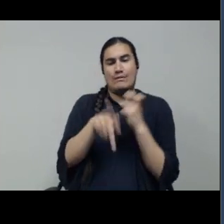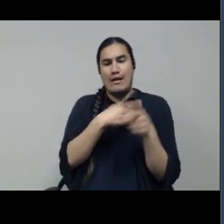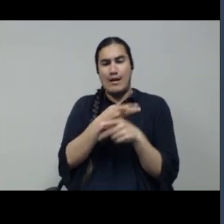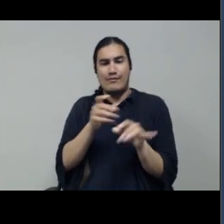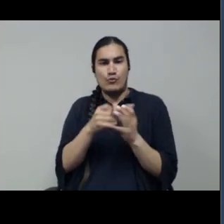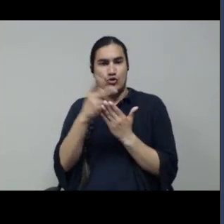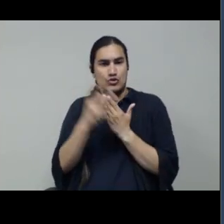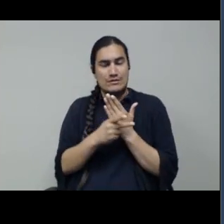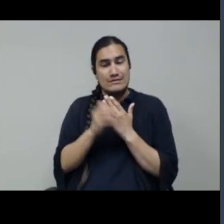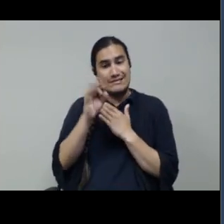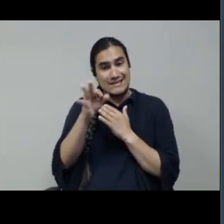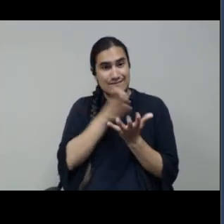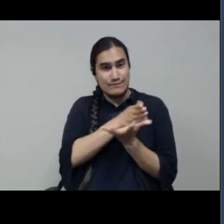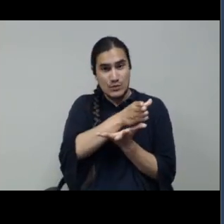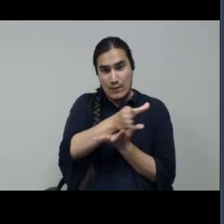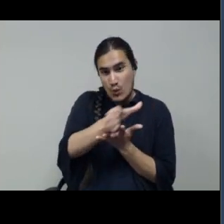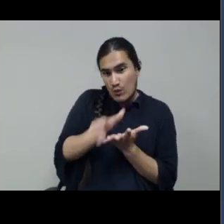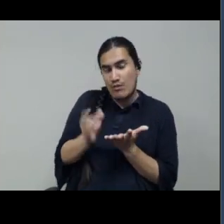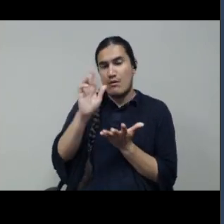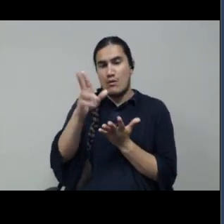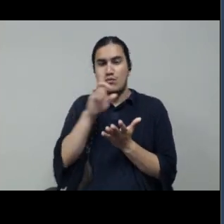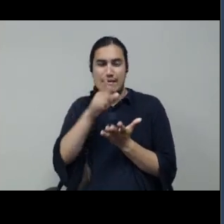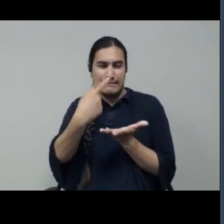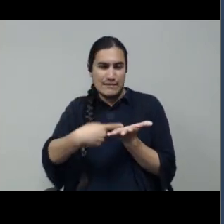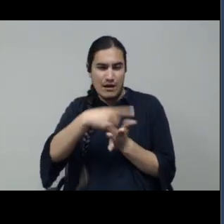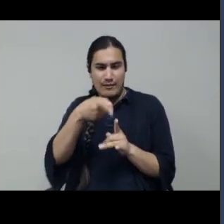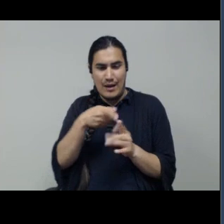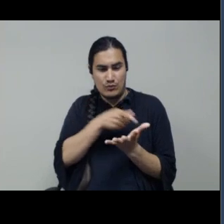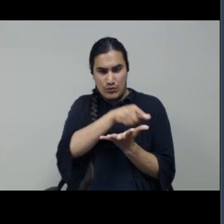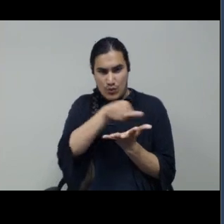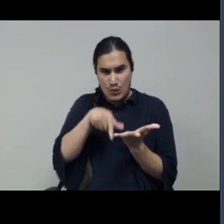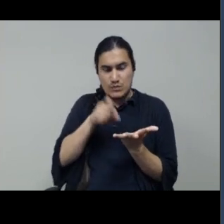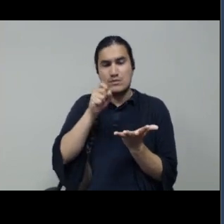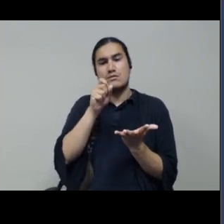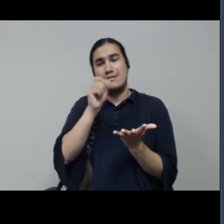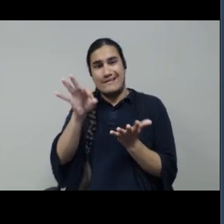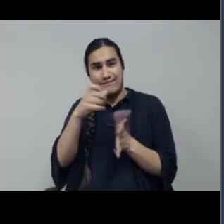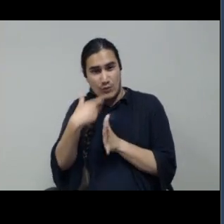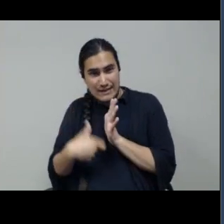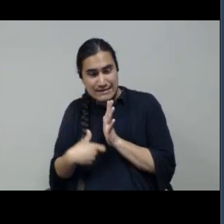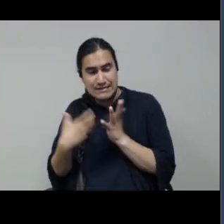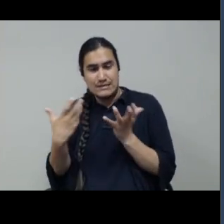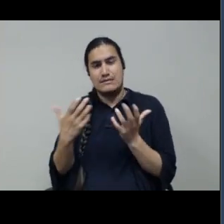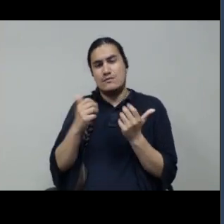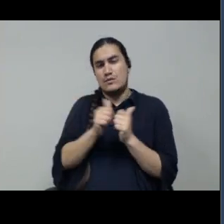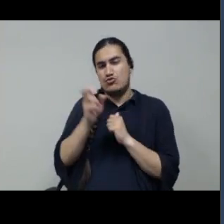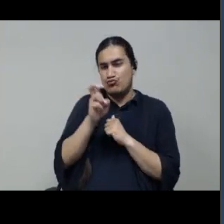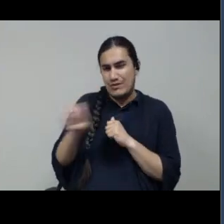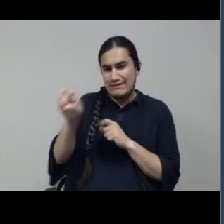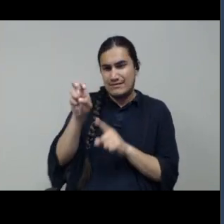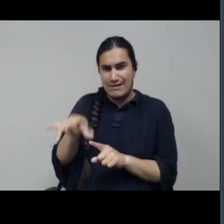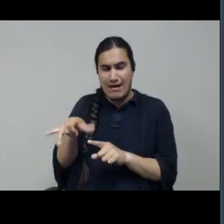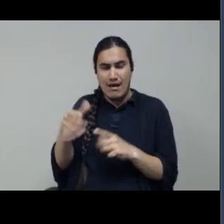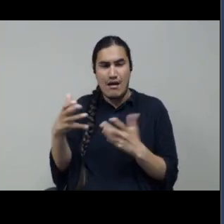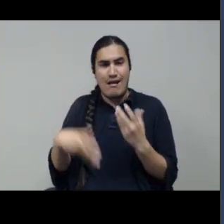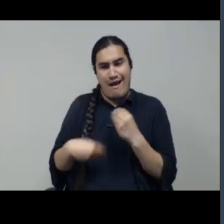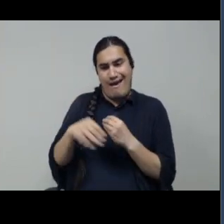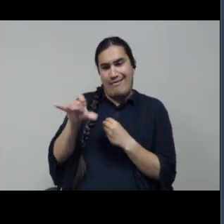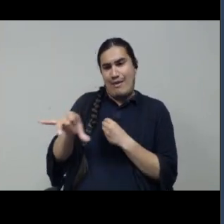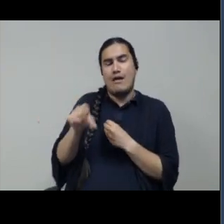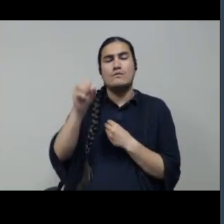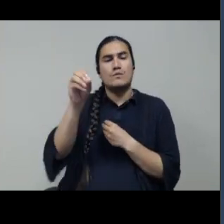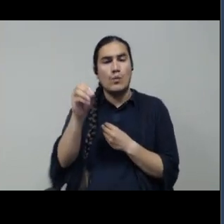if it's multimodal, to really talk about the multimodes, if it's pricing with transit on it, to add that so that